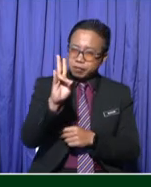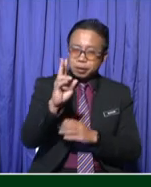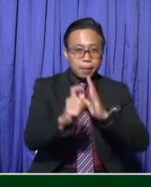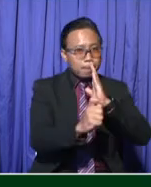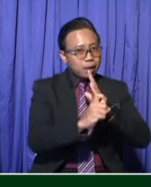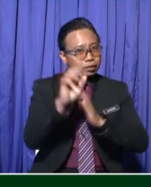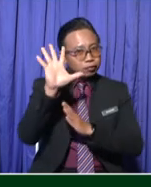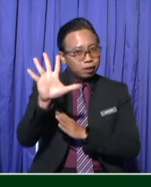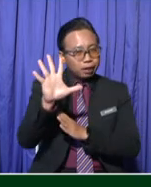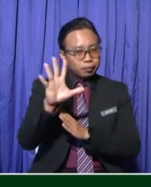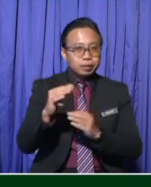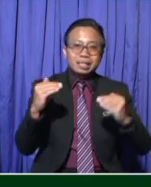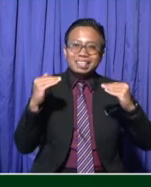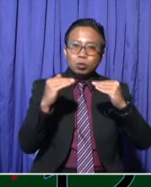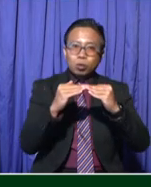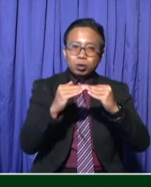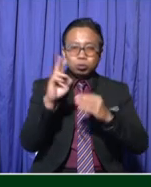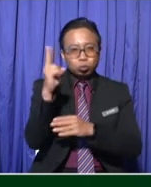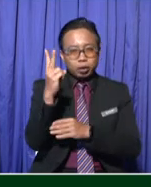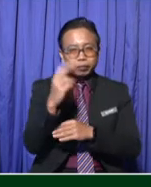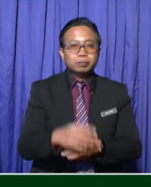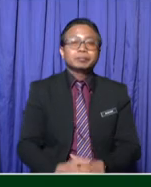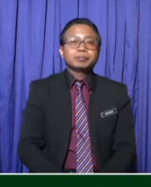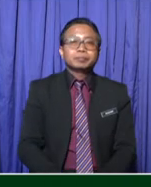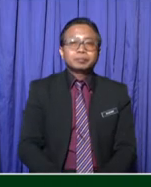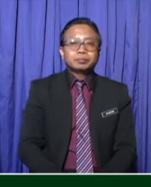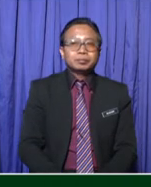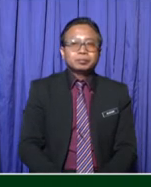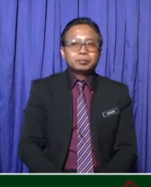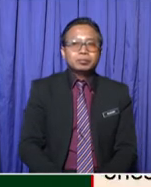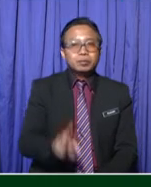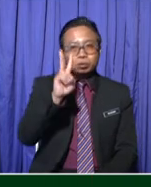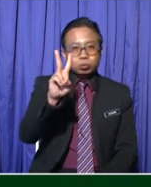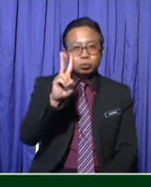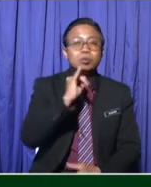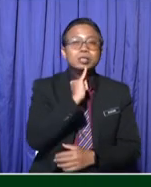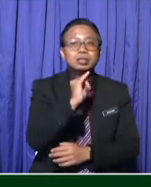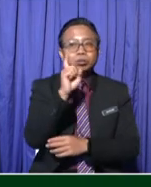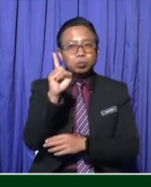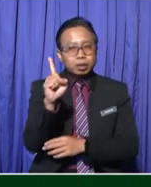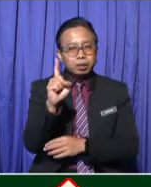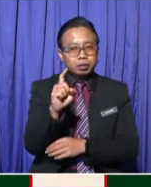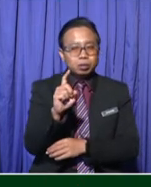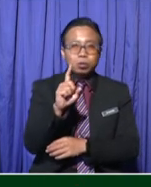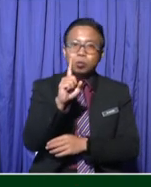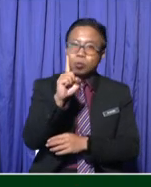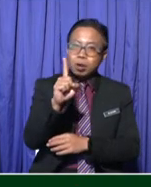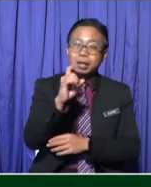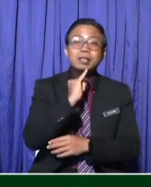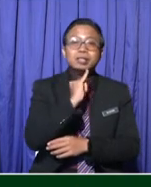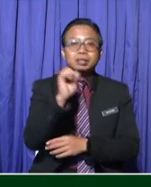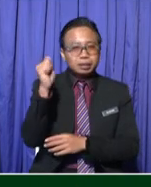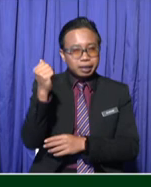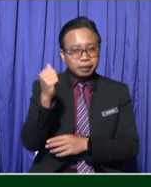plus 5 equals 12. 2 is ones, 1 is 10.